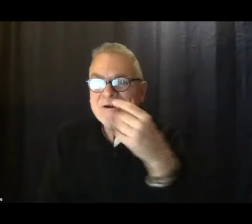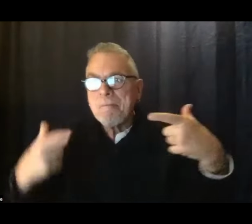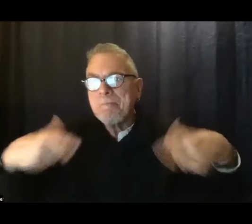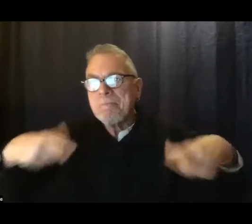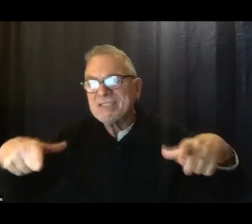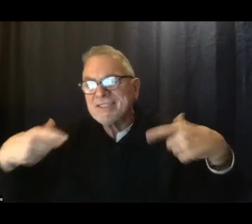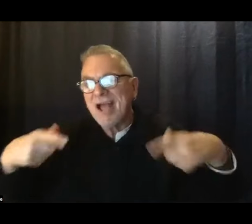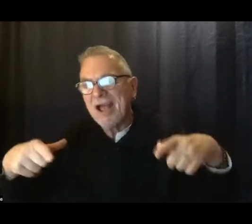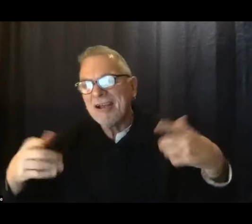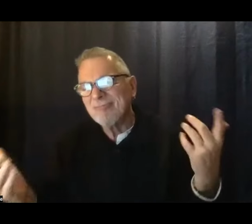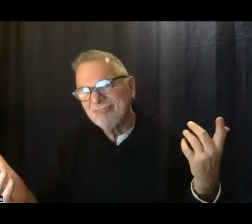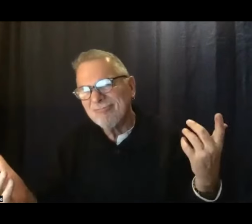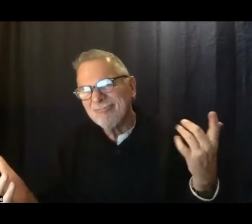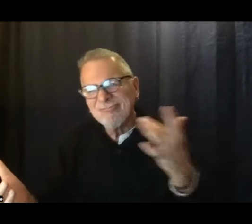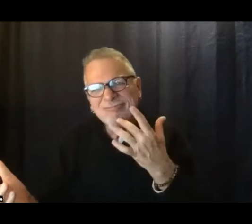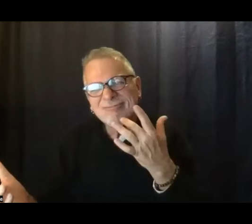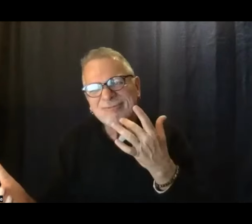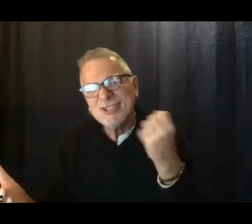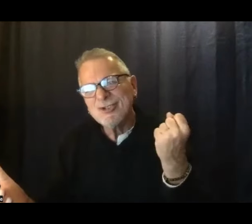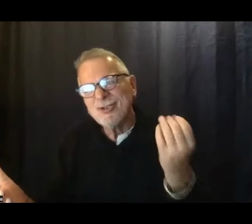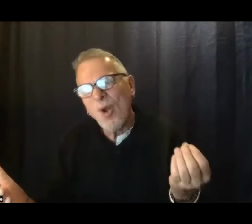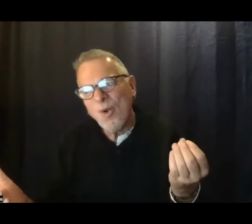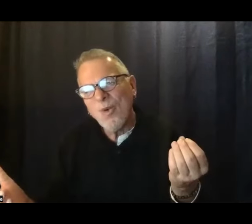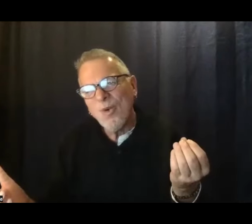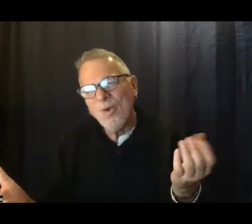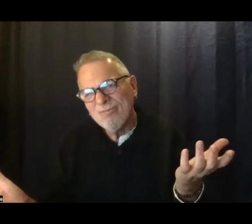it's so. Maybe you're going out for pizza.